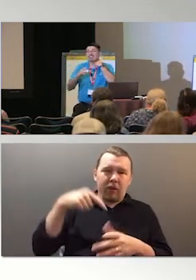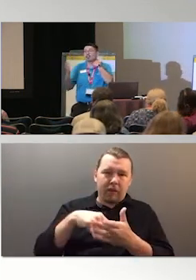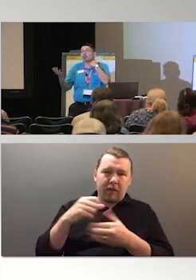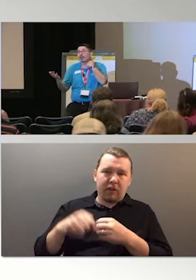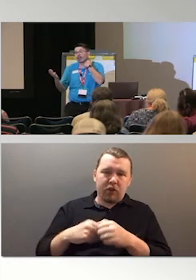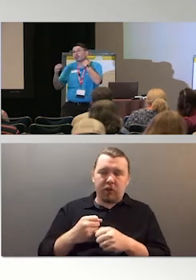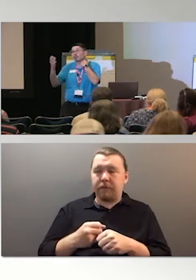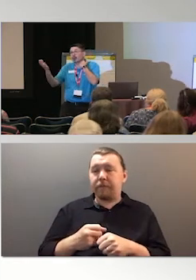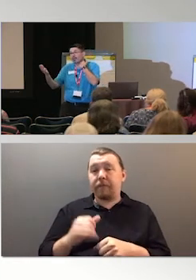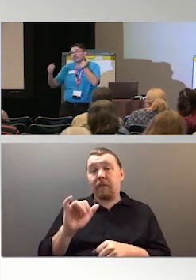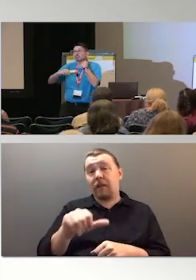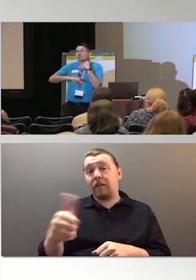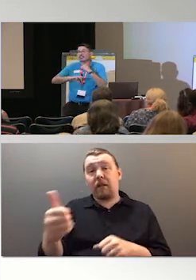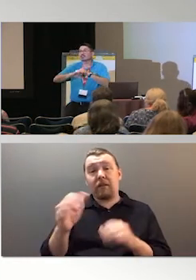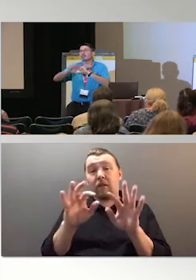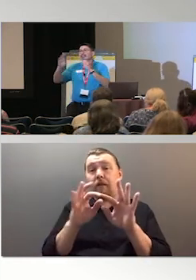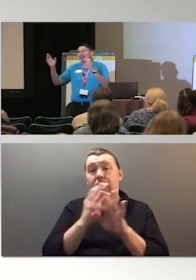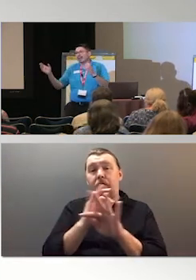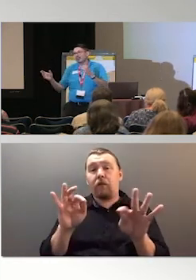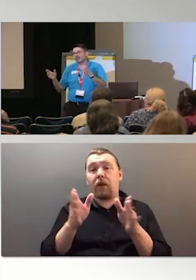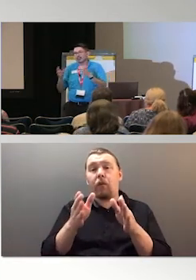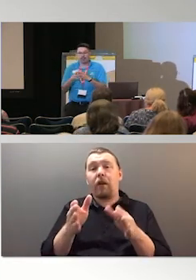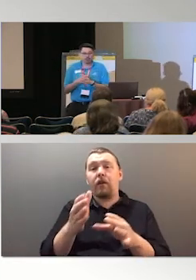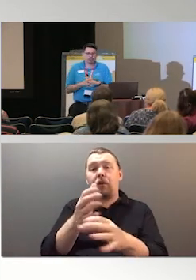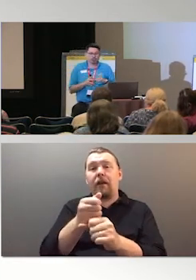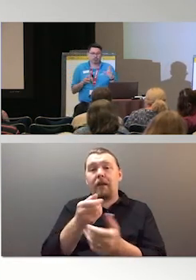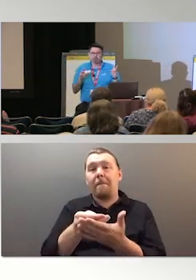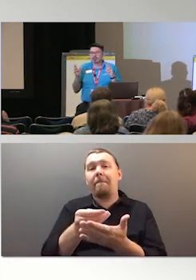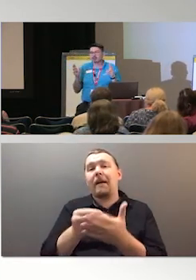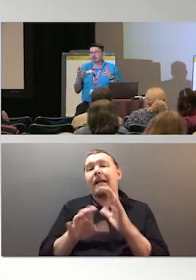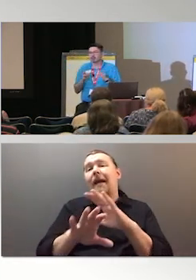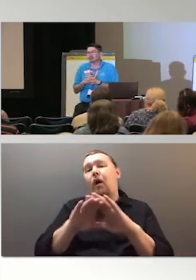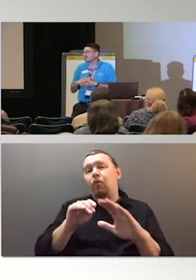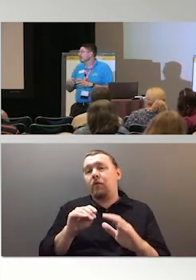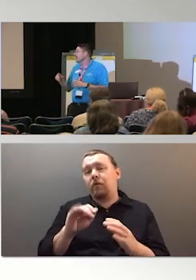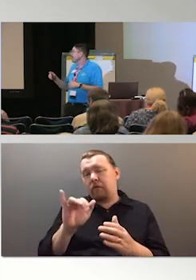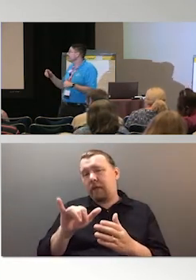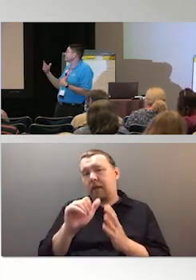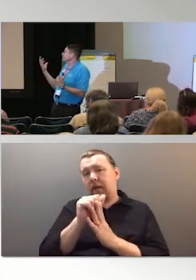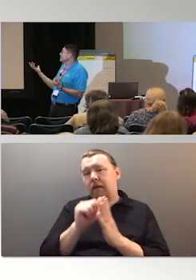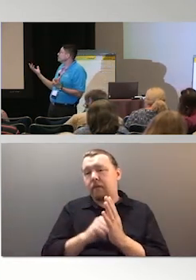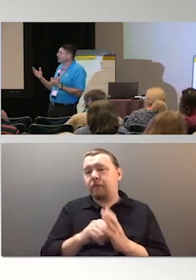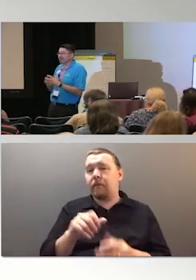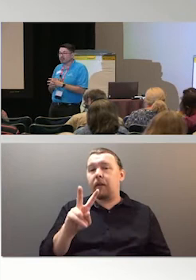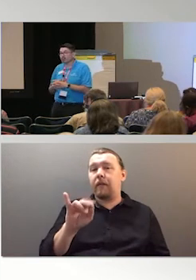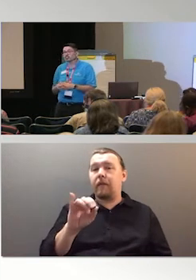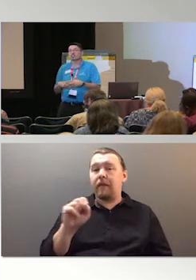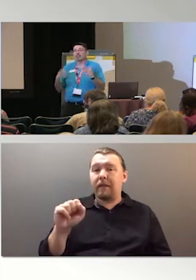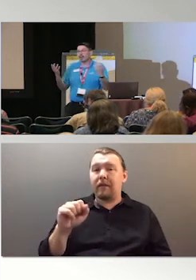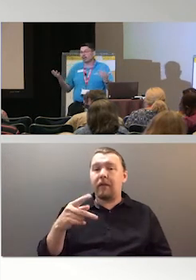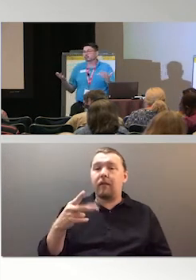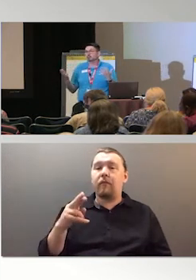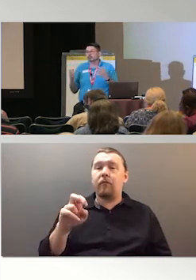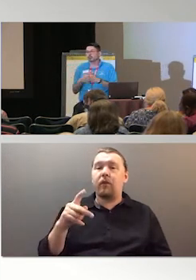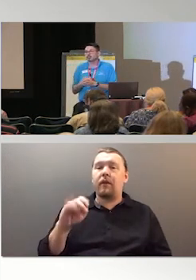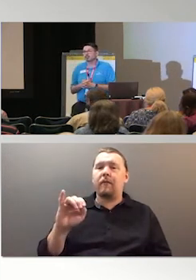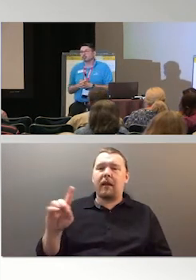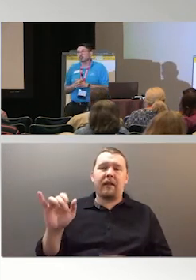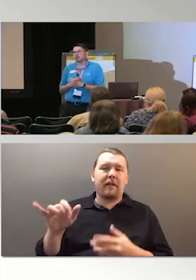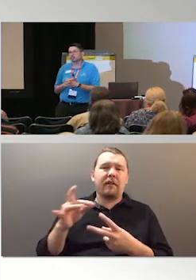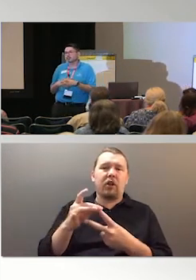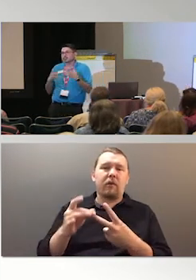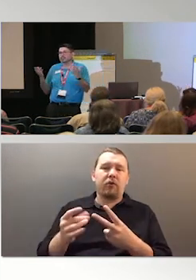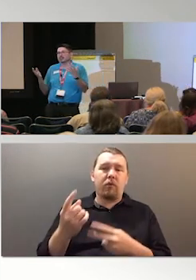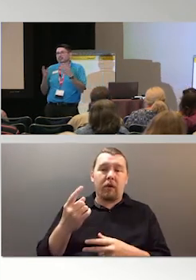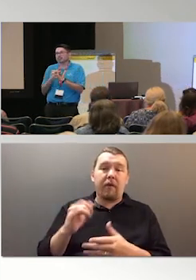that's another way, a free way to get the money out of the account. So those are two primary ways. And then the Visa prepaid cards is just that optional one,